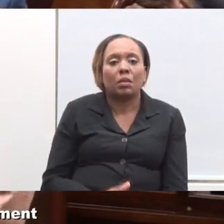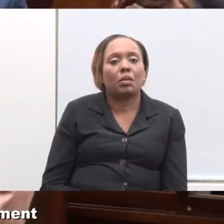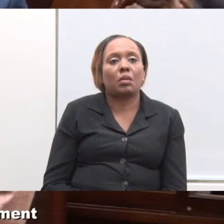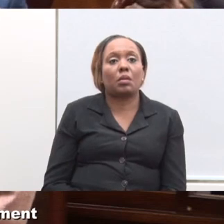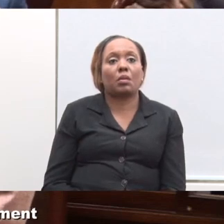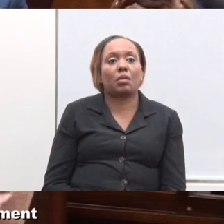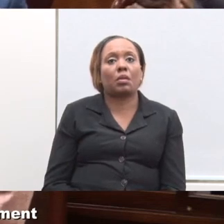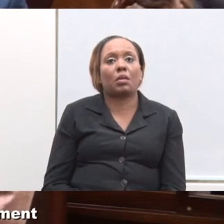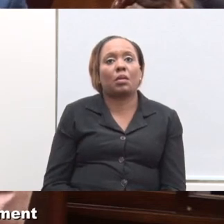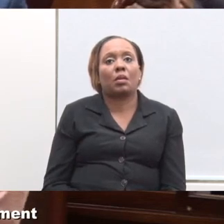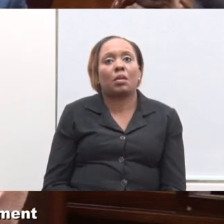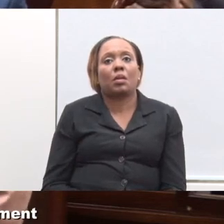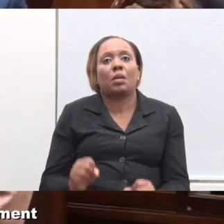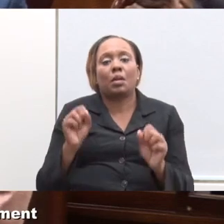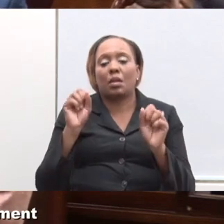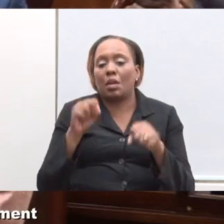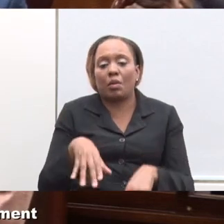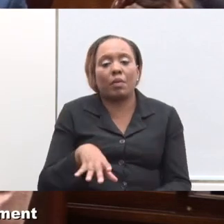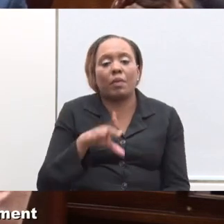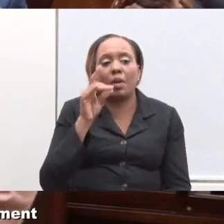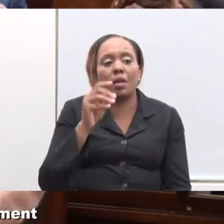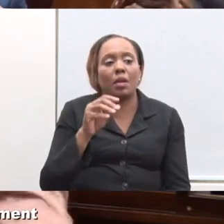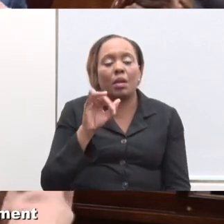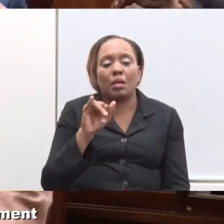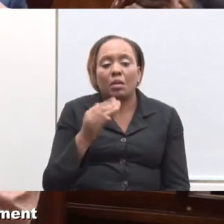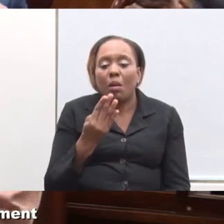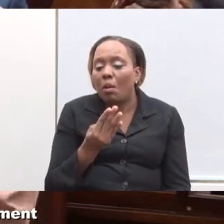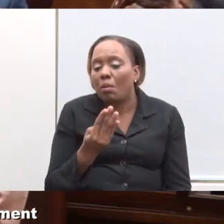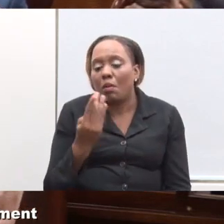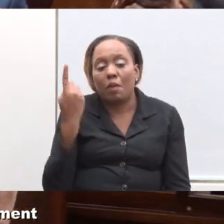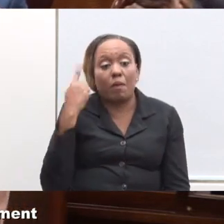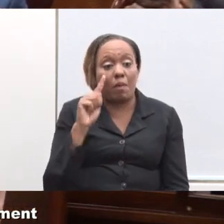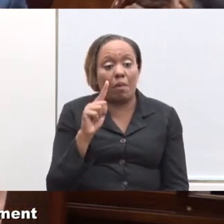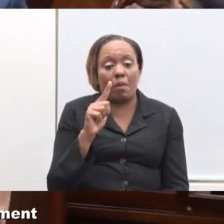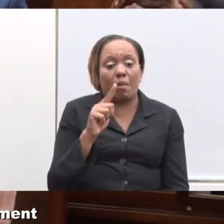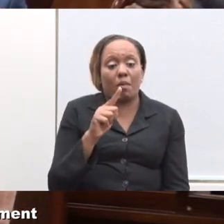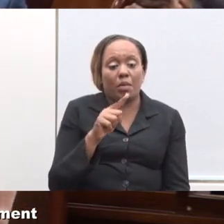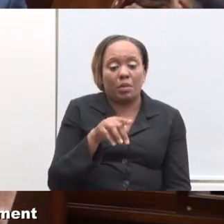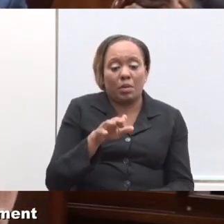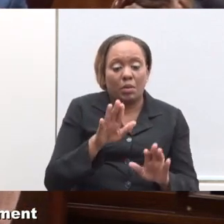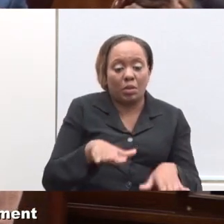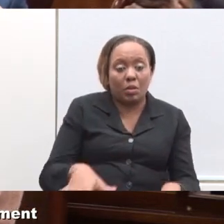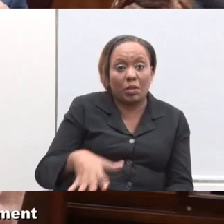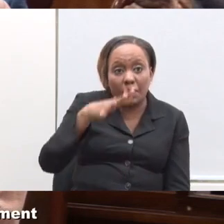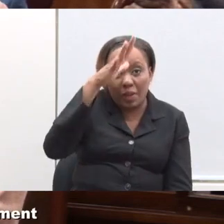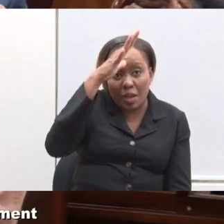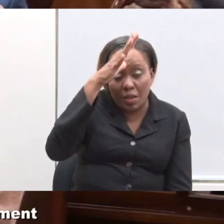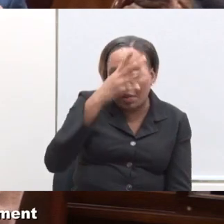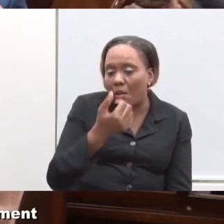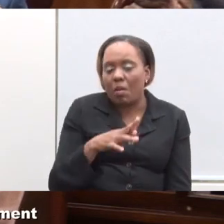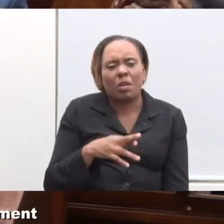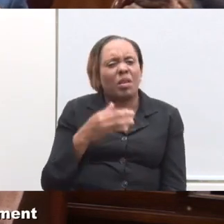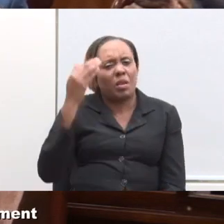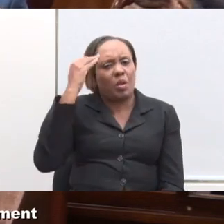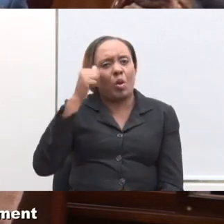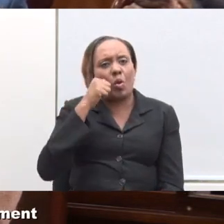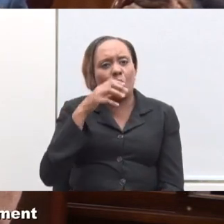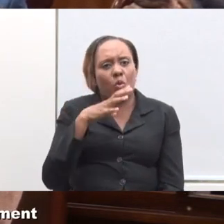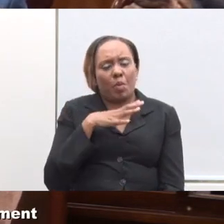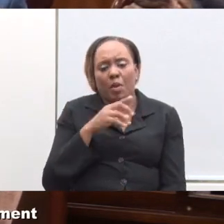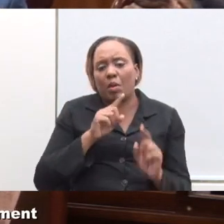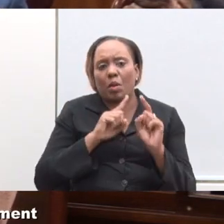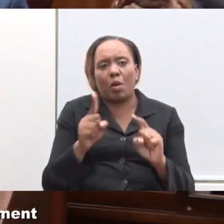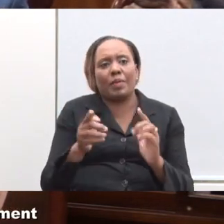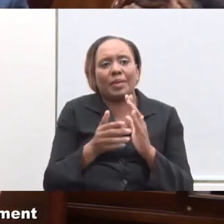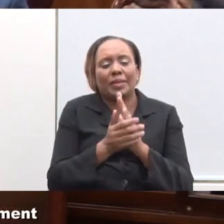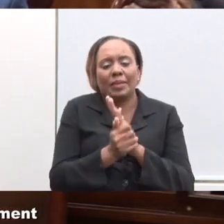for her children's father in construction? Or she may have done tiling before. As I know many a woman who have gone to skills training